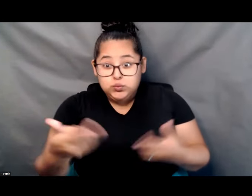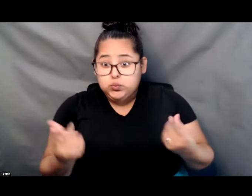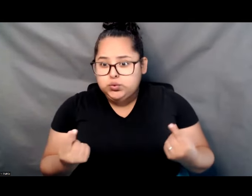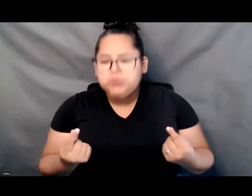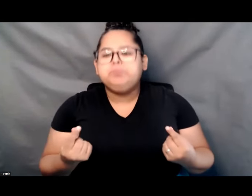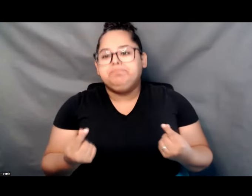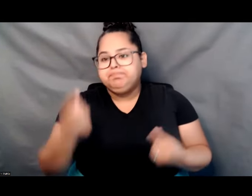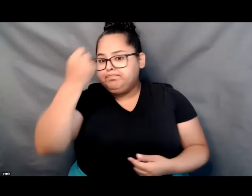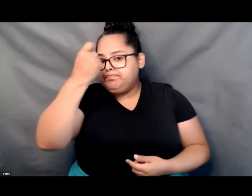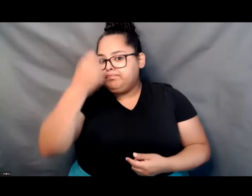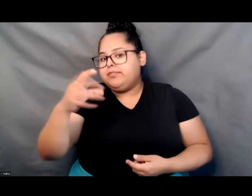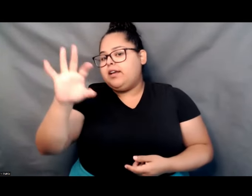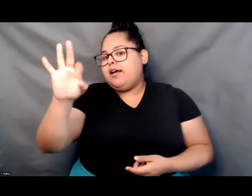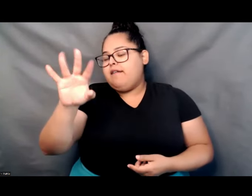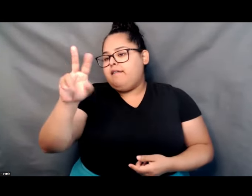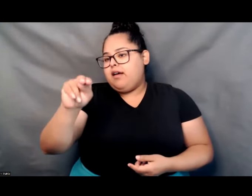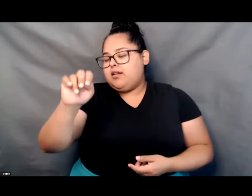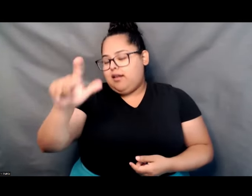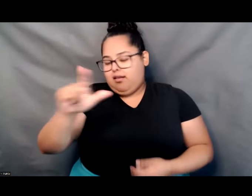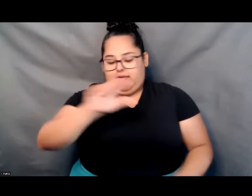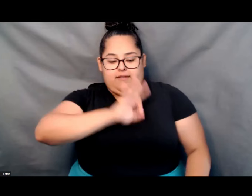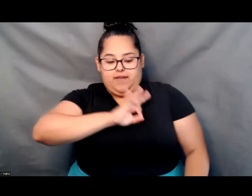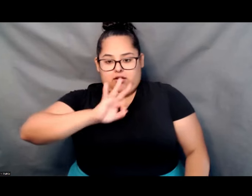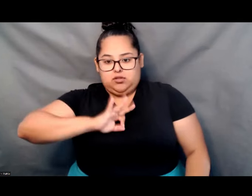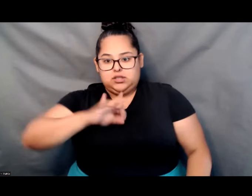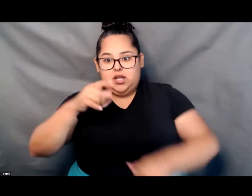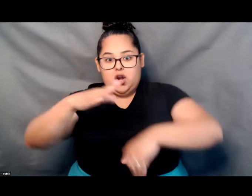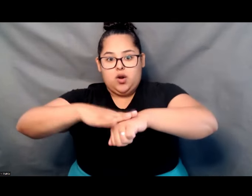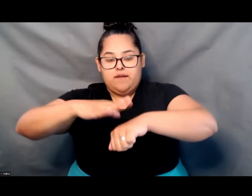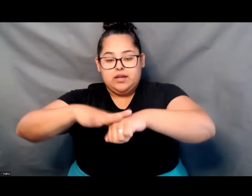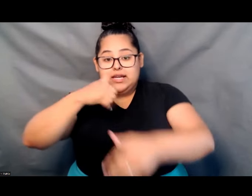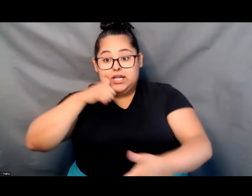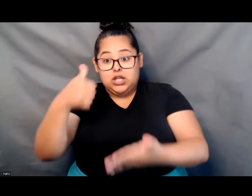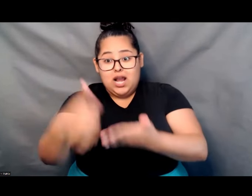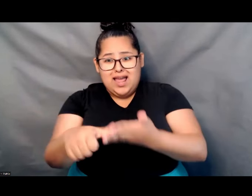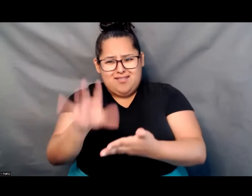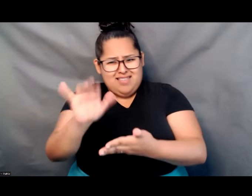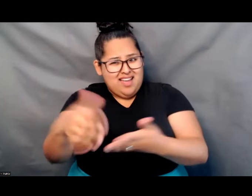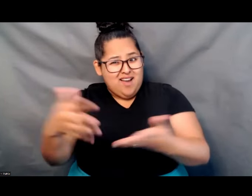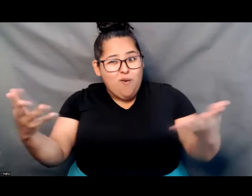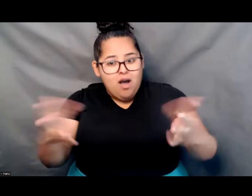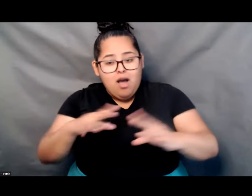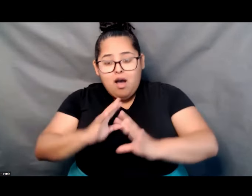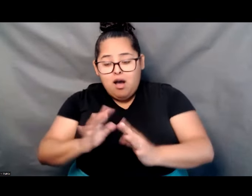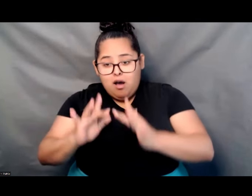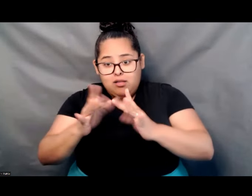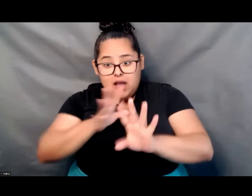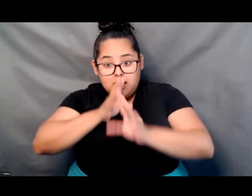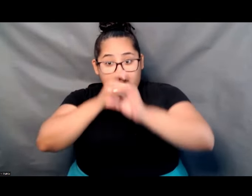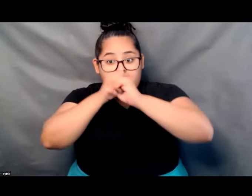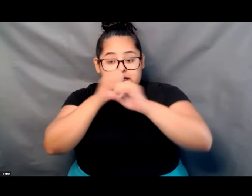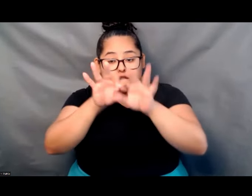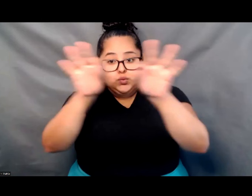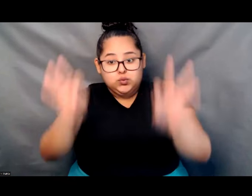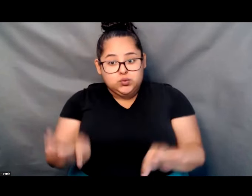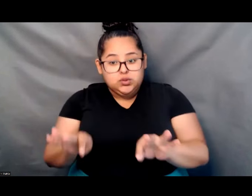faculty notification letter. So the faculty notification letter, it is an online confidential document that students can request